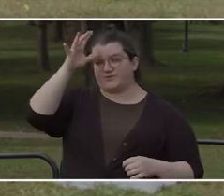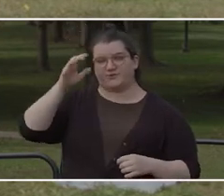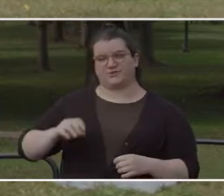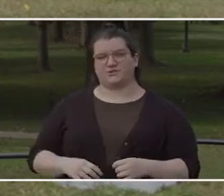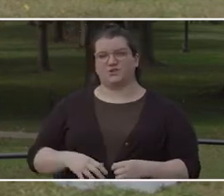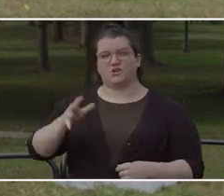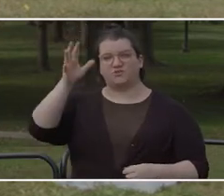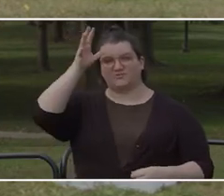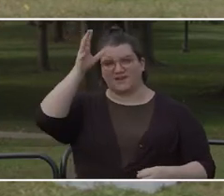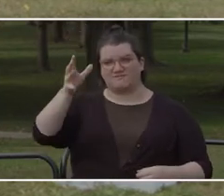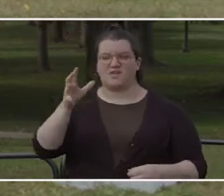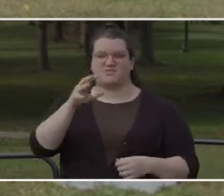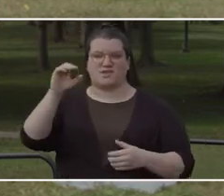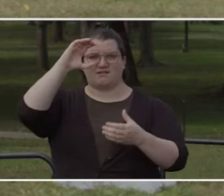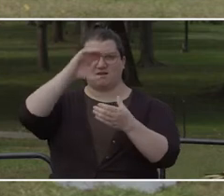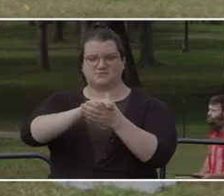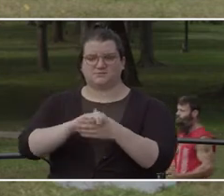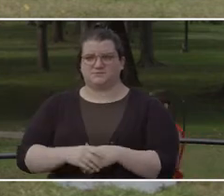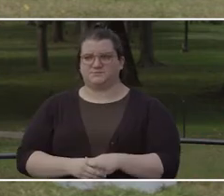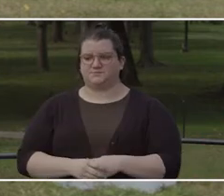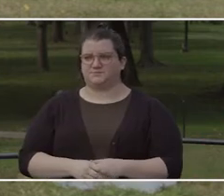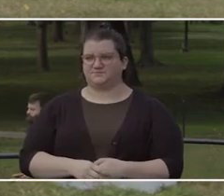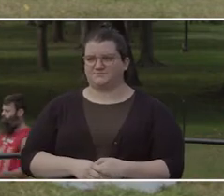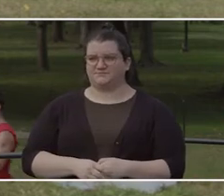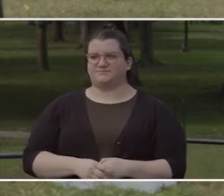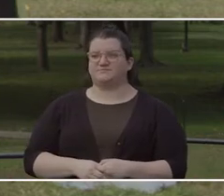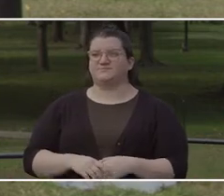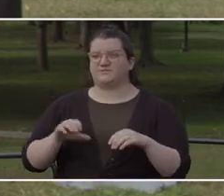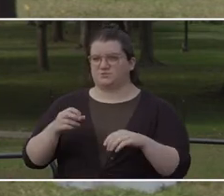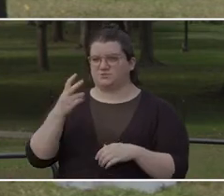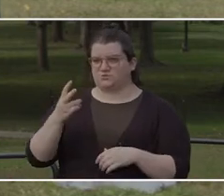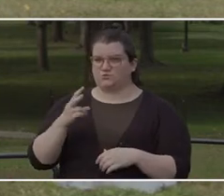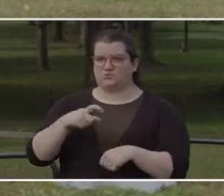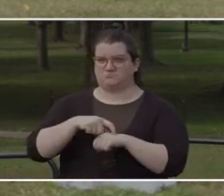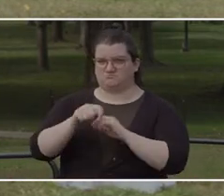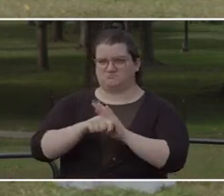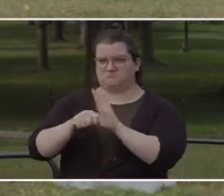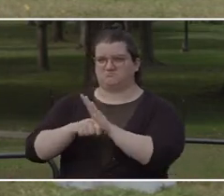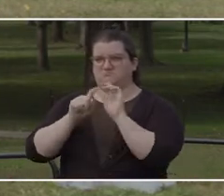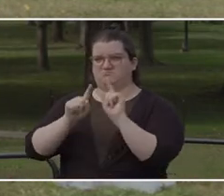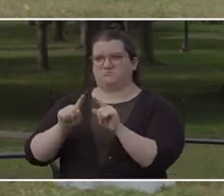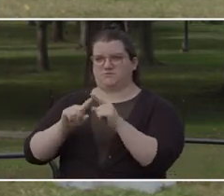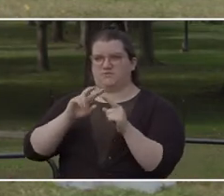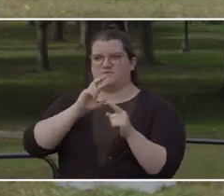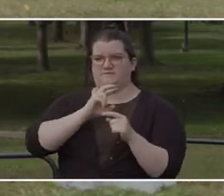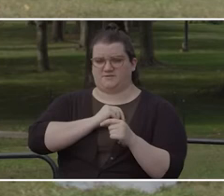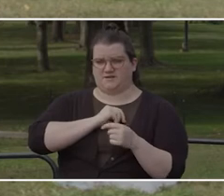a grandfather, and a husband. And he did 2 tours in Vietnam, 69 through